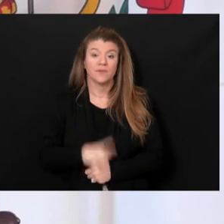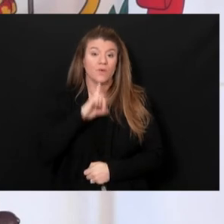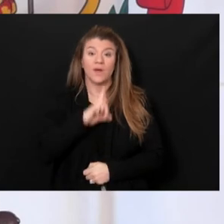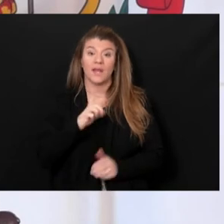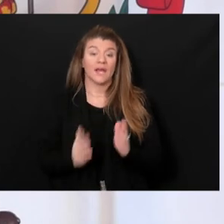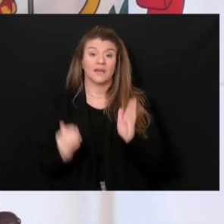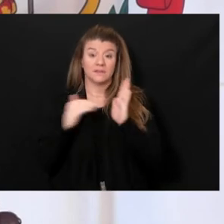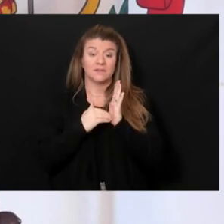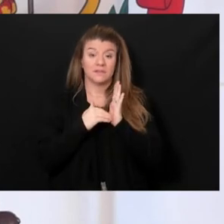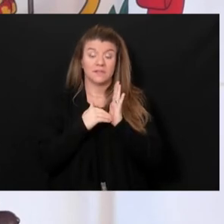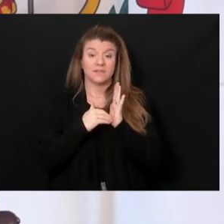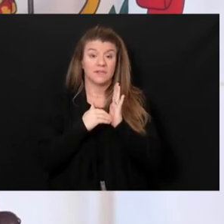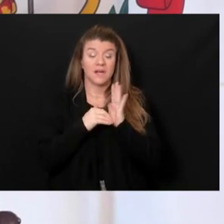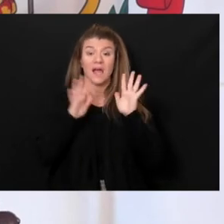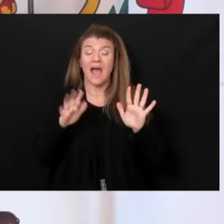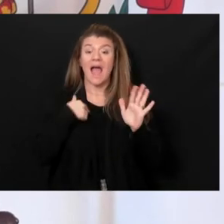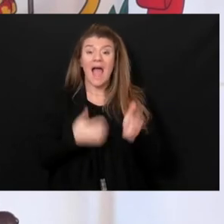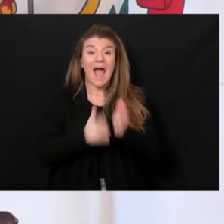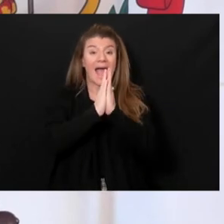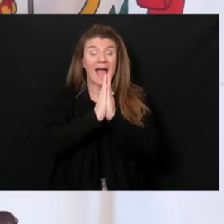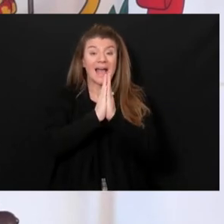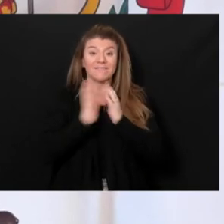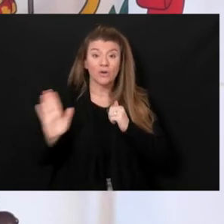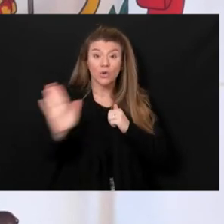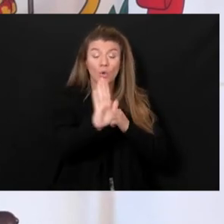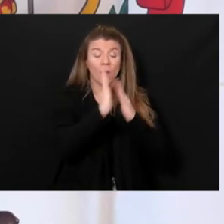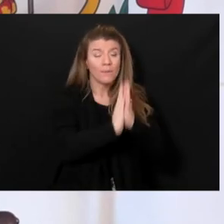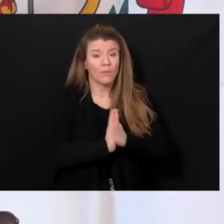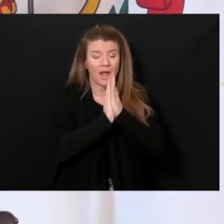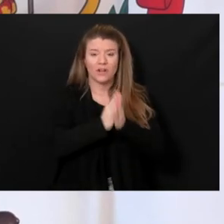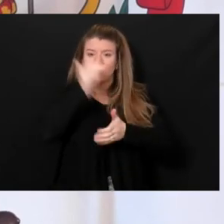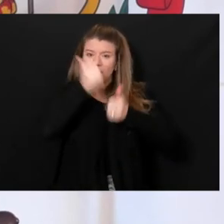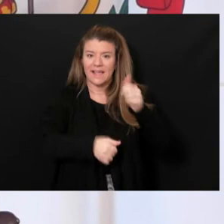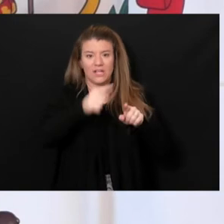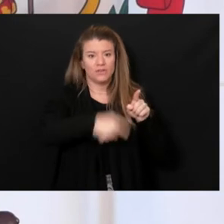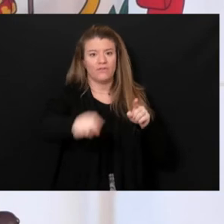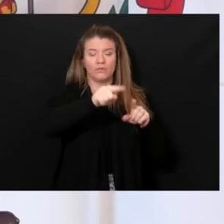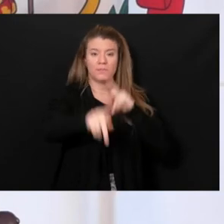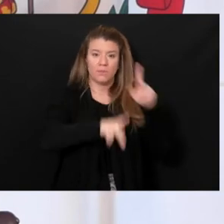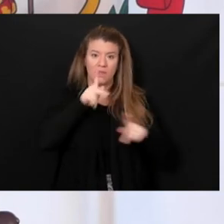Again, I ask for your prayers for all these great people,